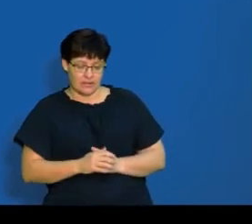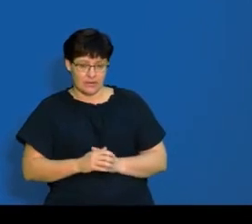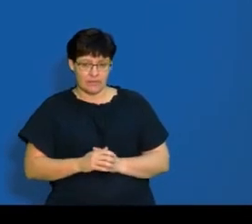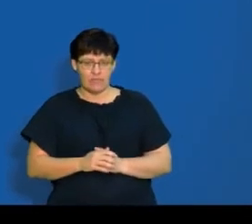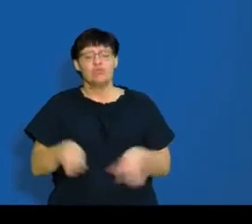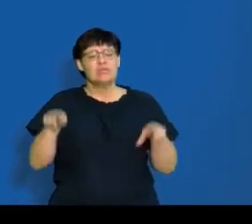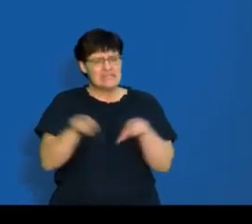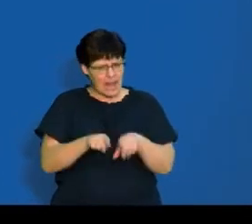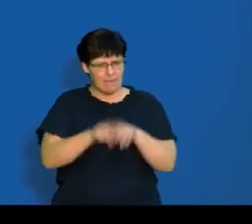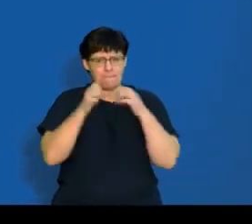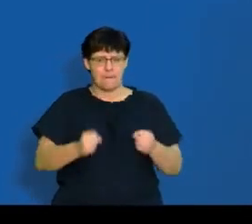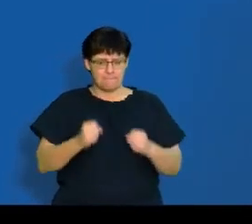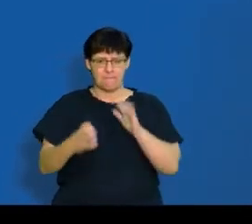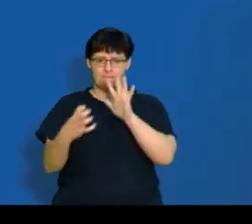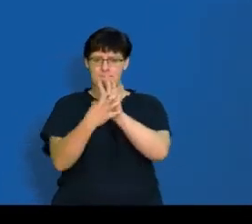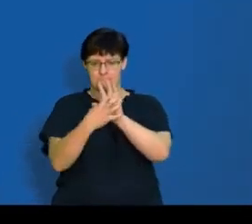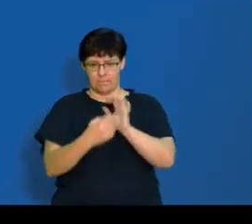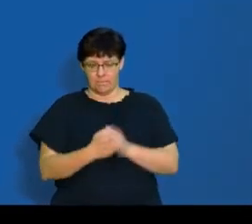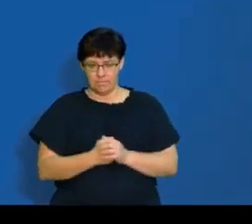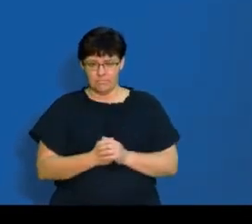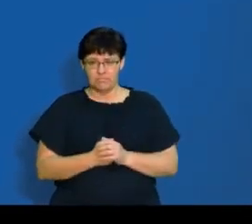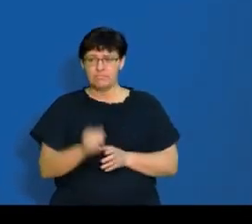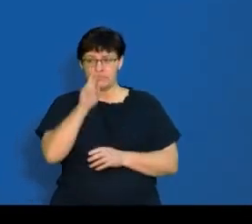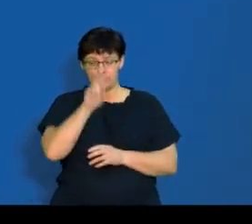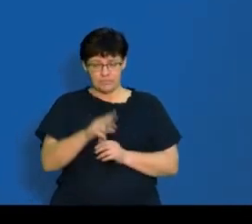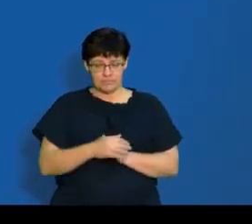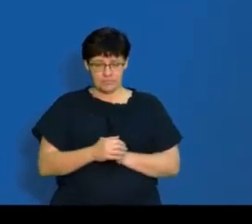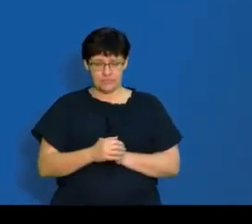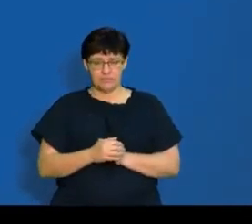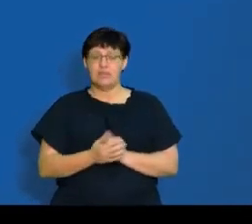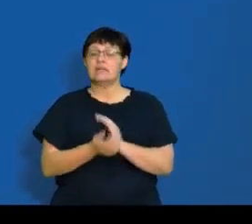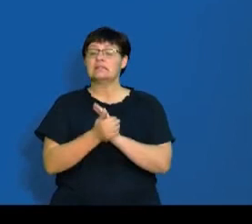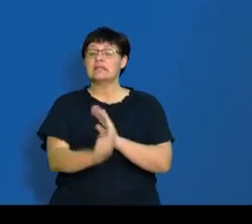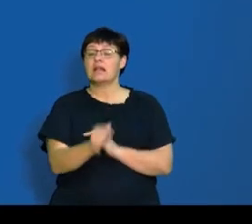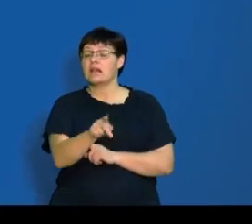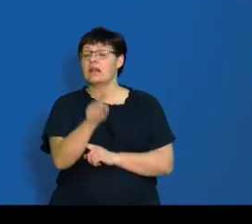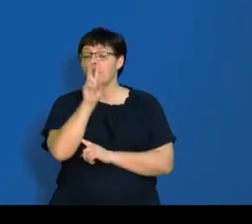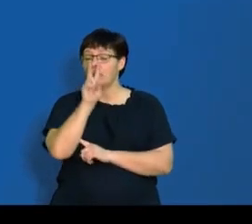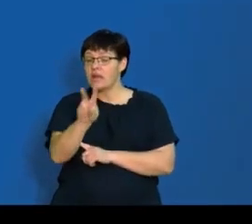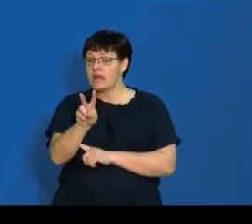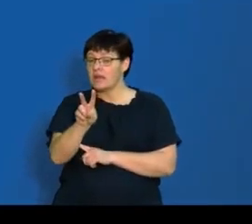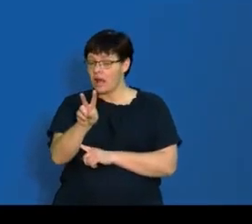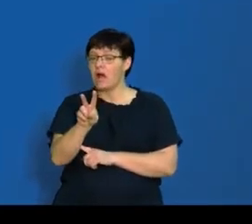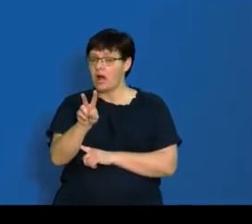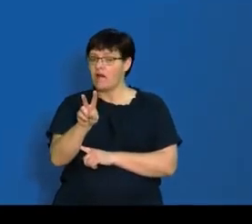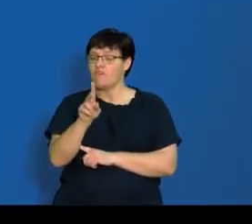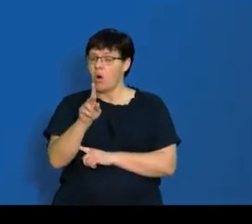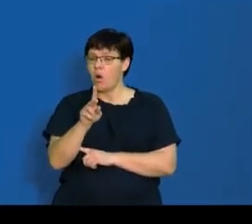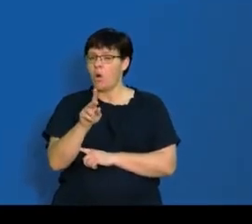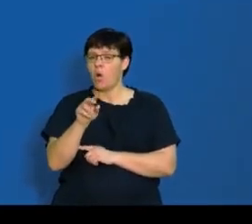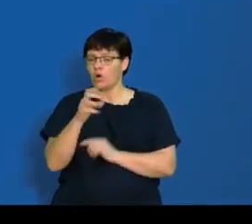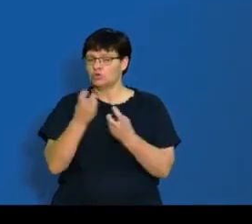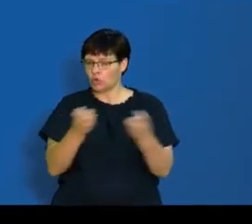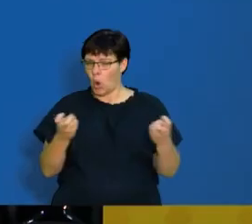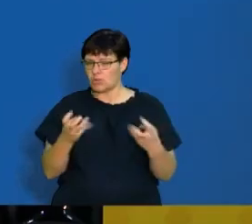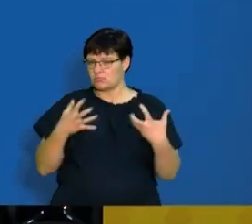the same visual source. Now, if you look at that, the skill there is to obviously look for usefulness of the